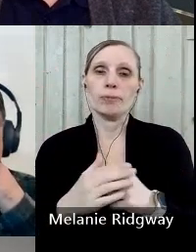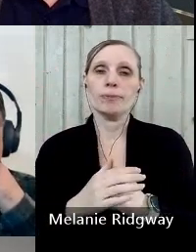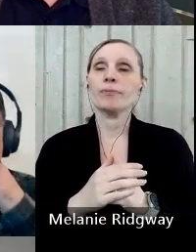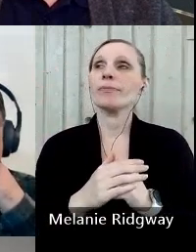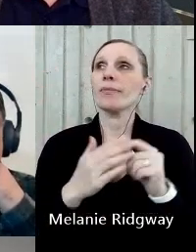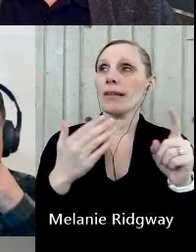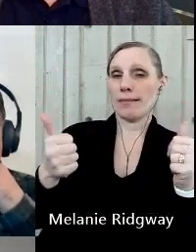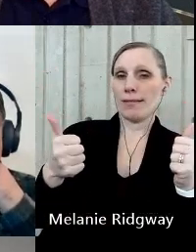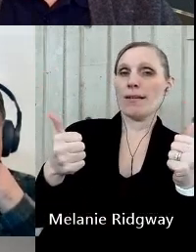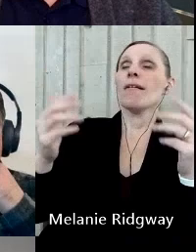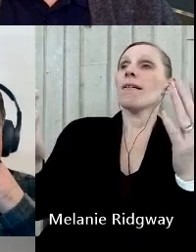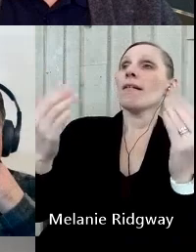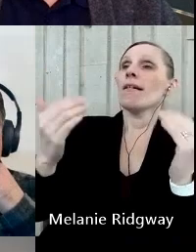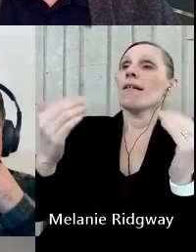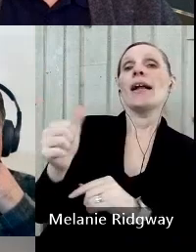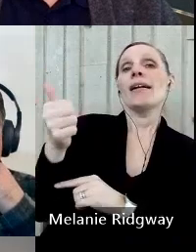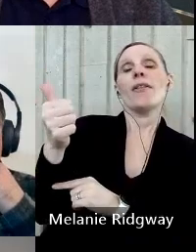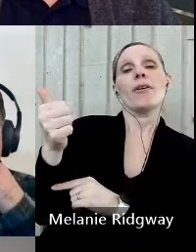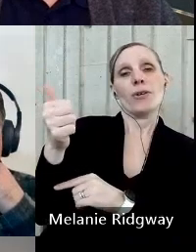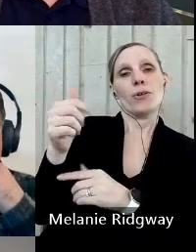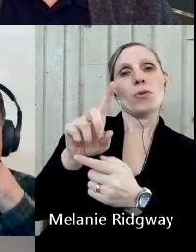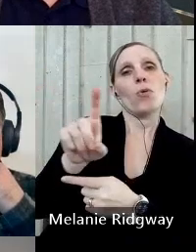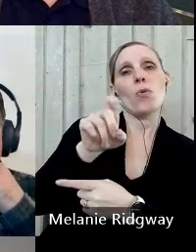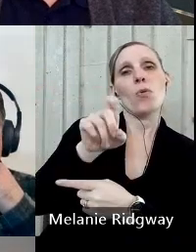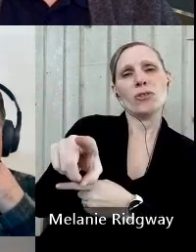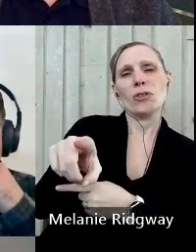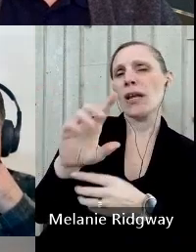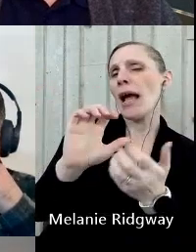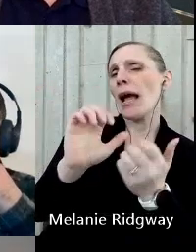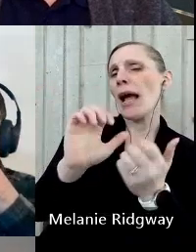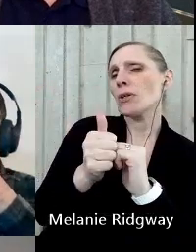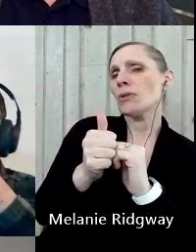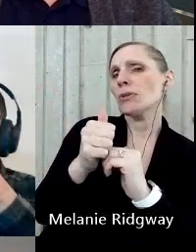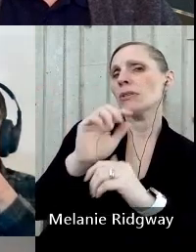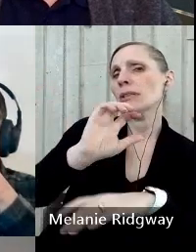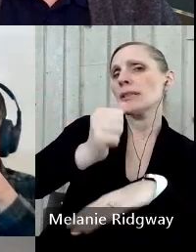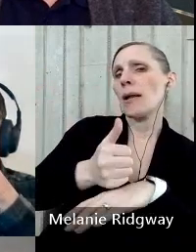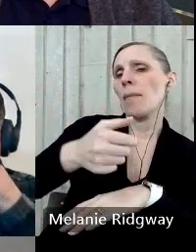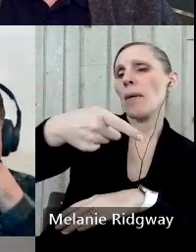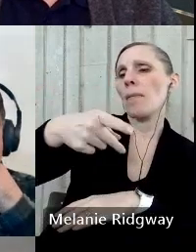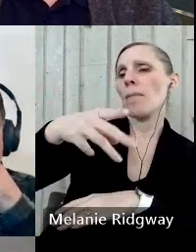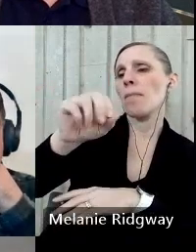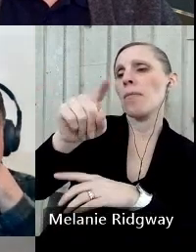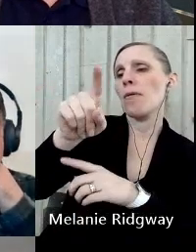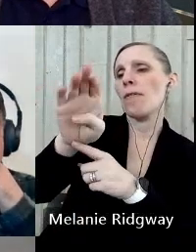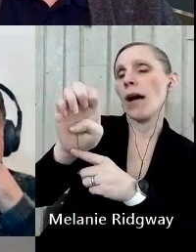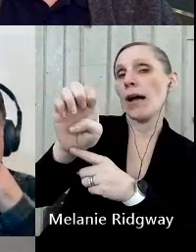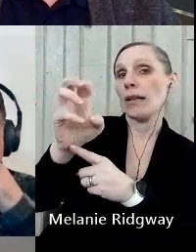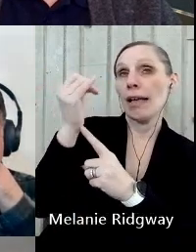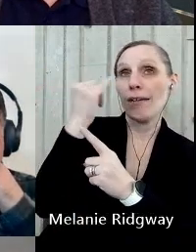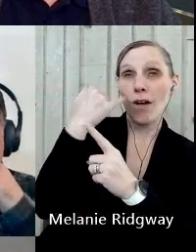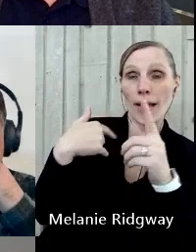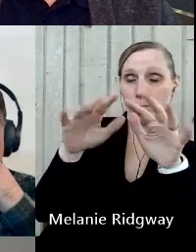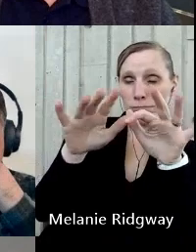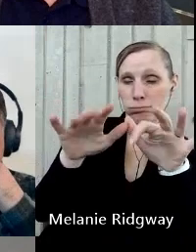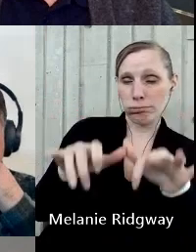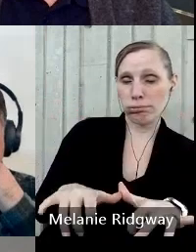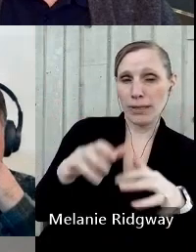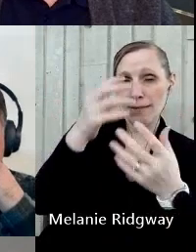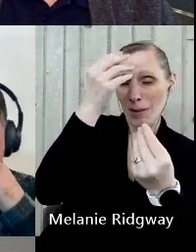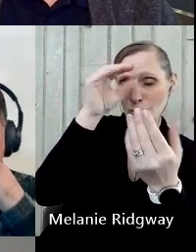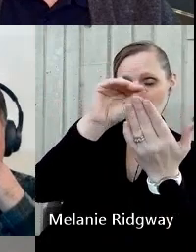here. Creating a profile. Are students able to edit information on their profile after they've created